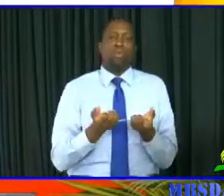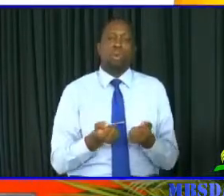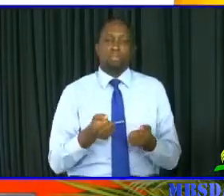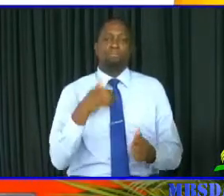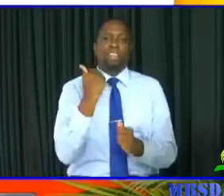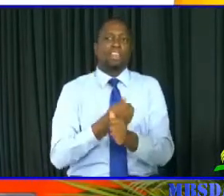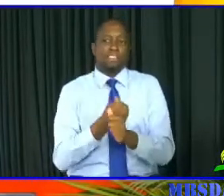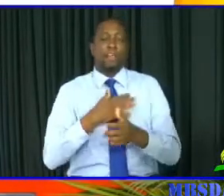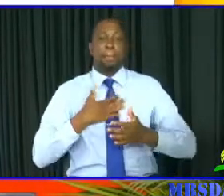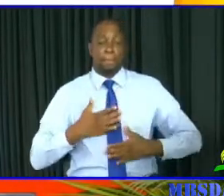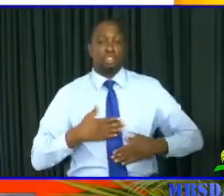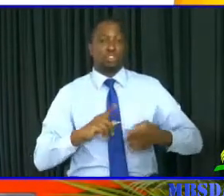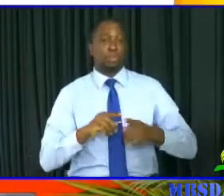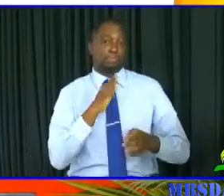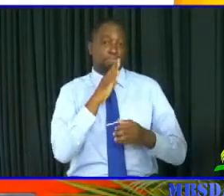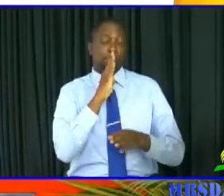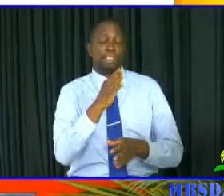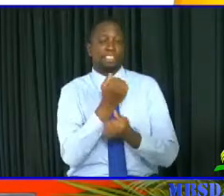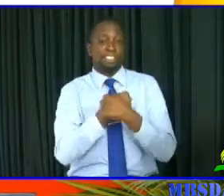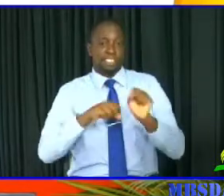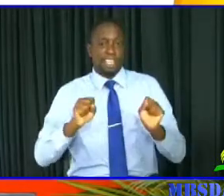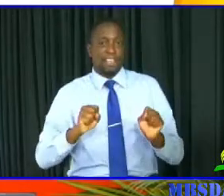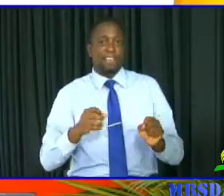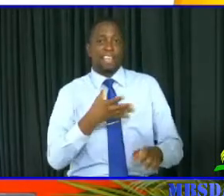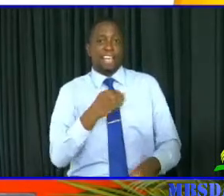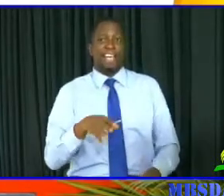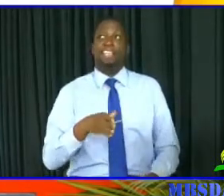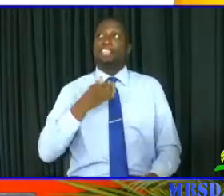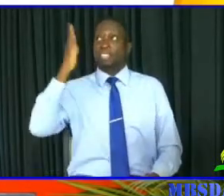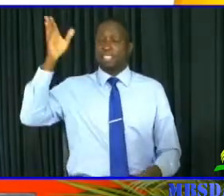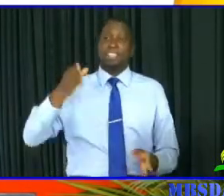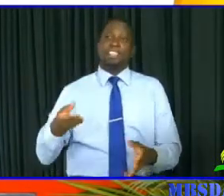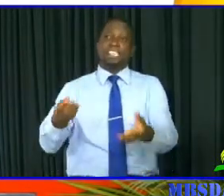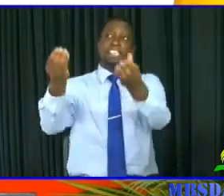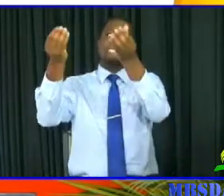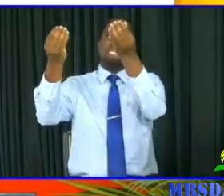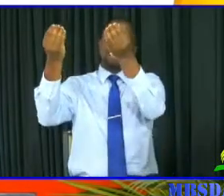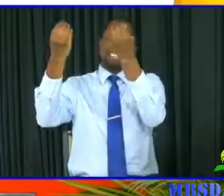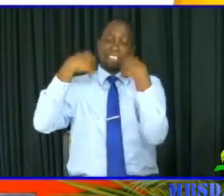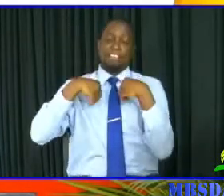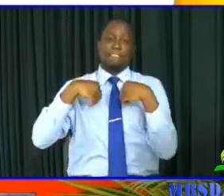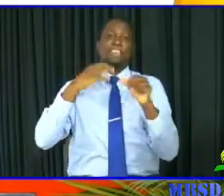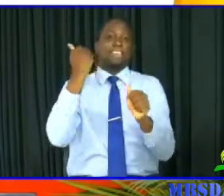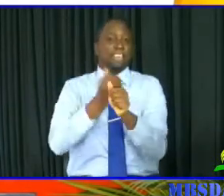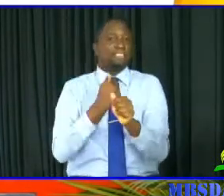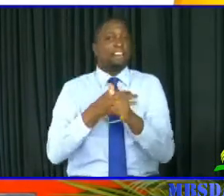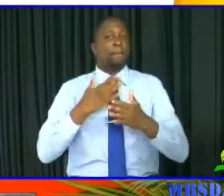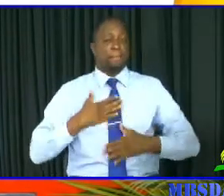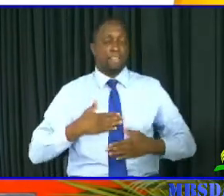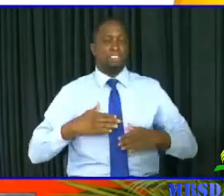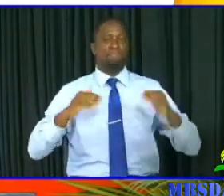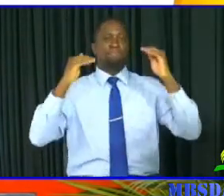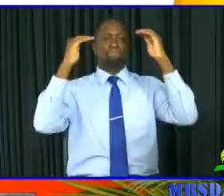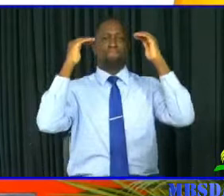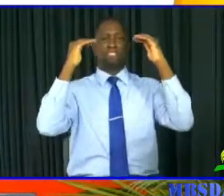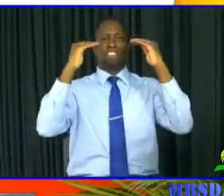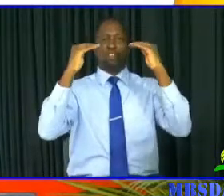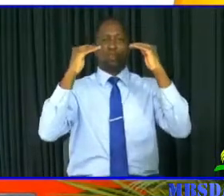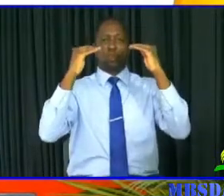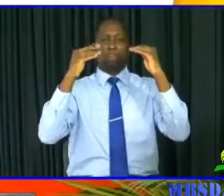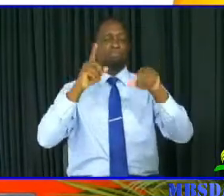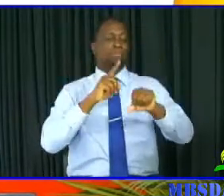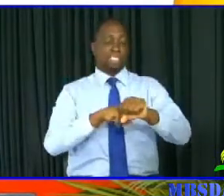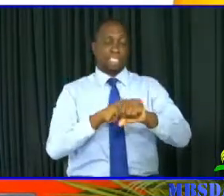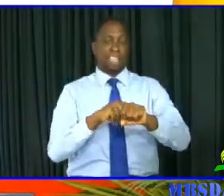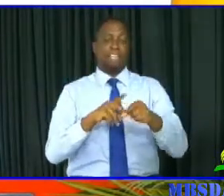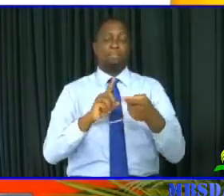saved, and He gives everybody equal opportunity to be saved. There are open borders, but tight